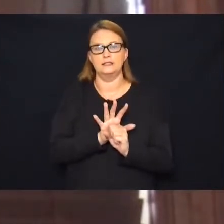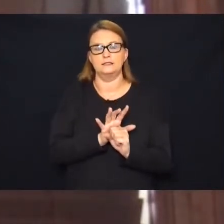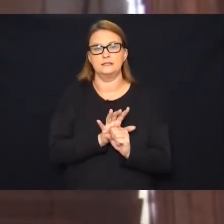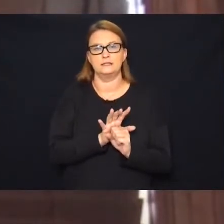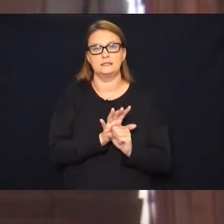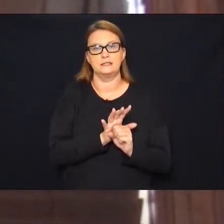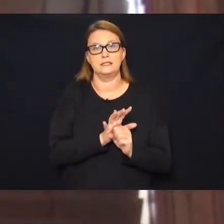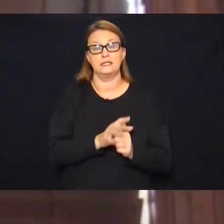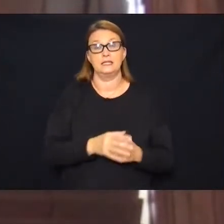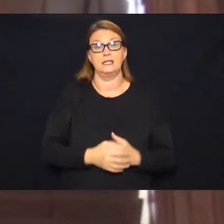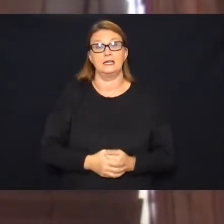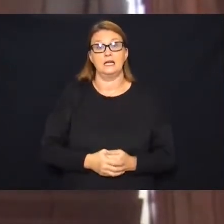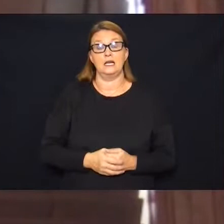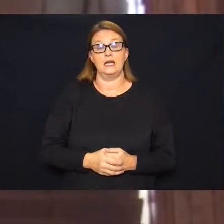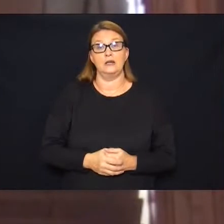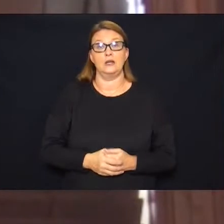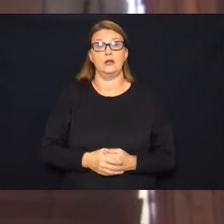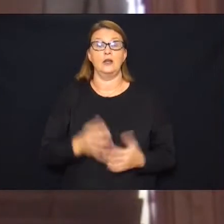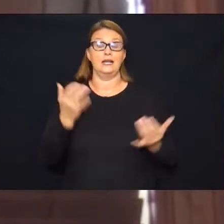this last week, and we